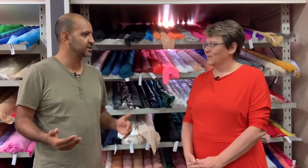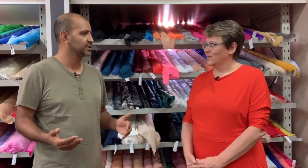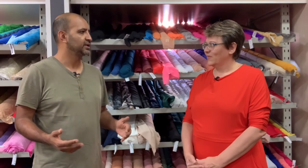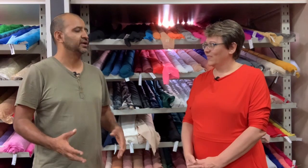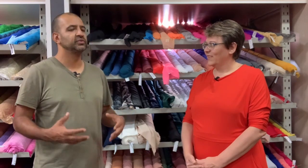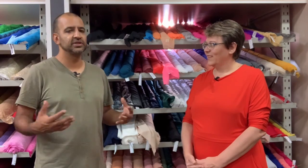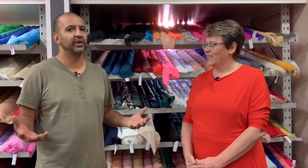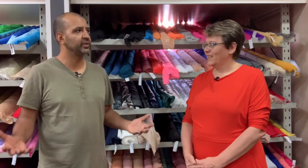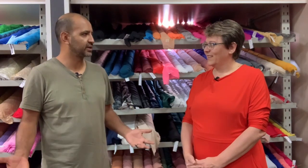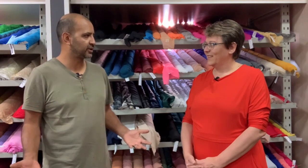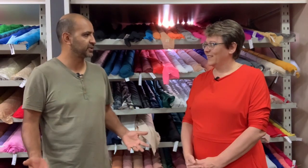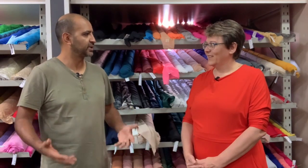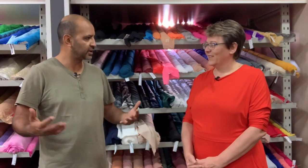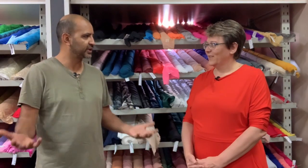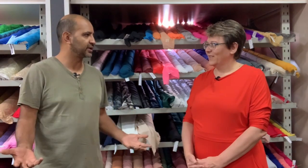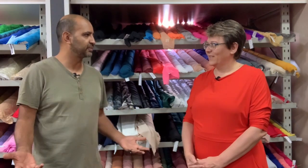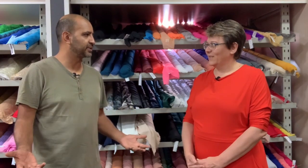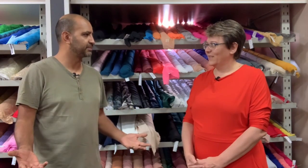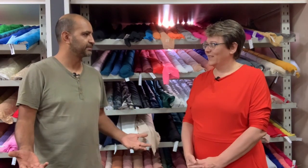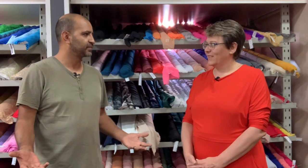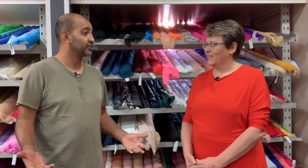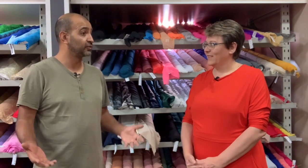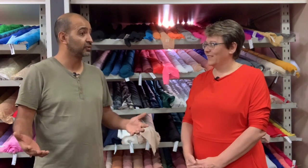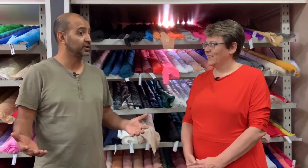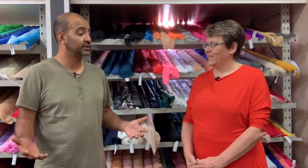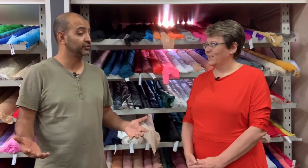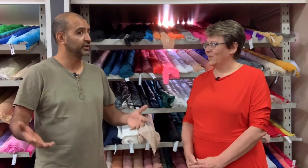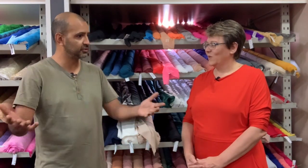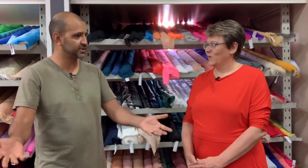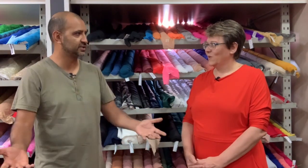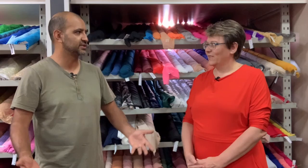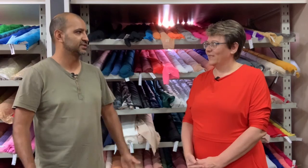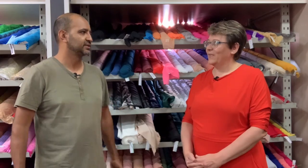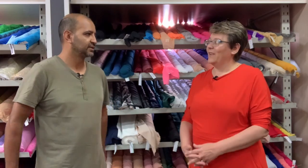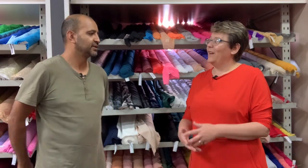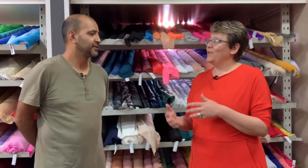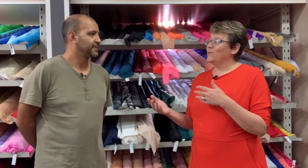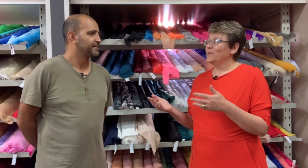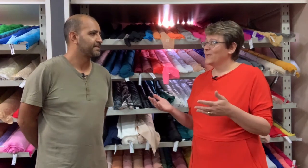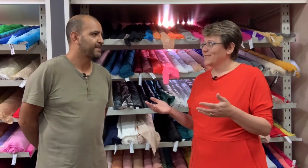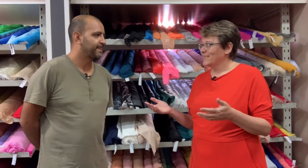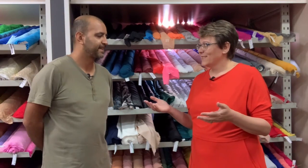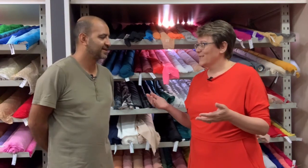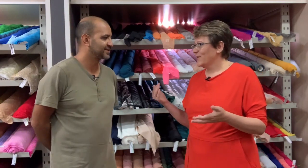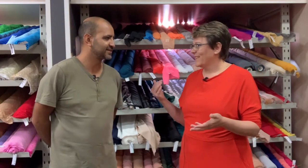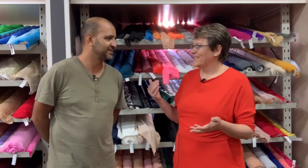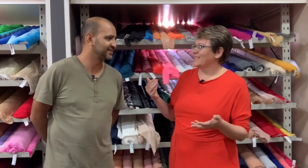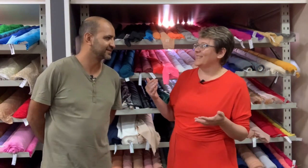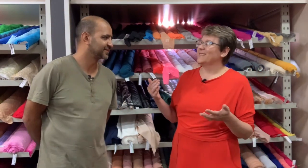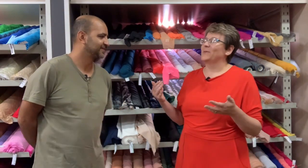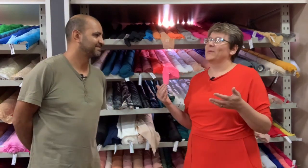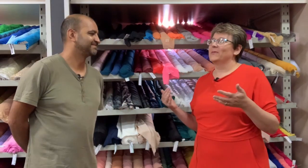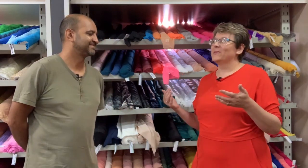they want, and we see where we can help them and how we can help them for their own businesses. And you also mentioned just now Yes. behind